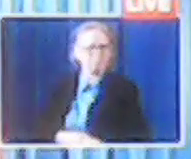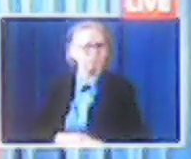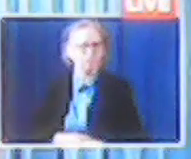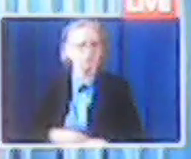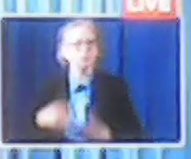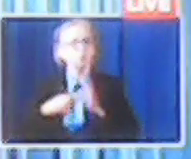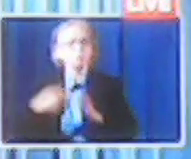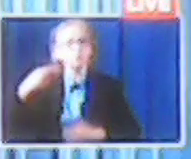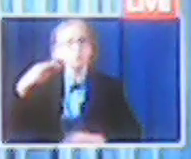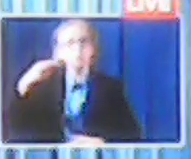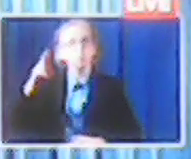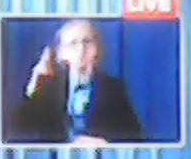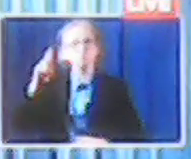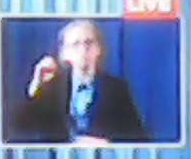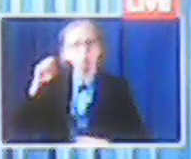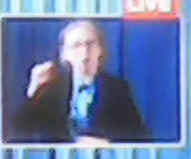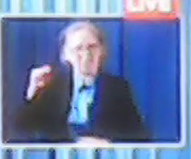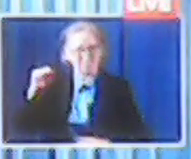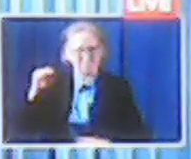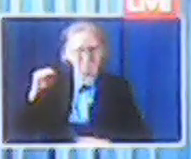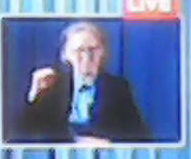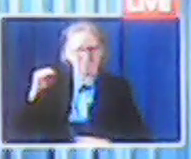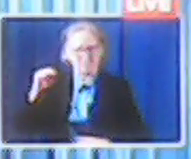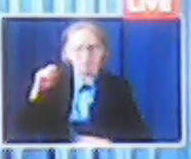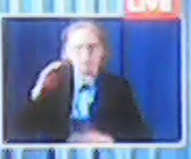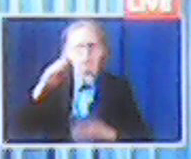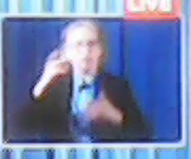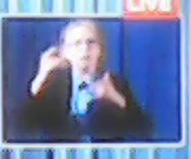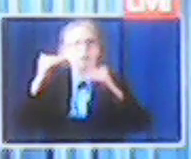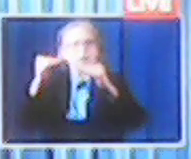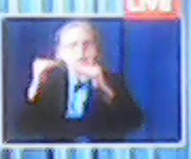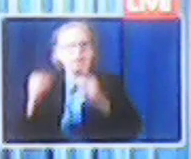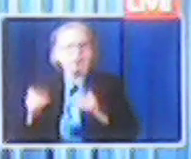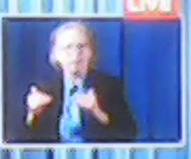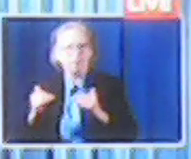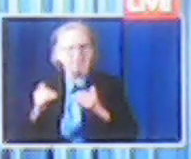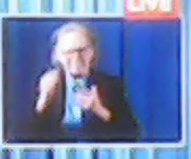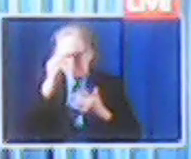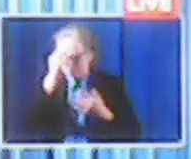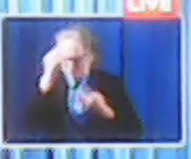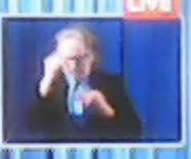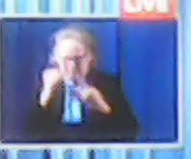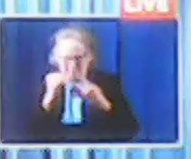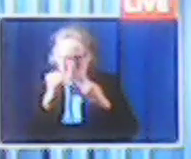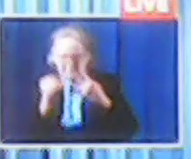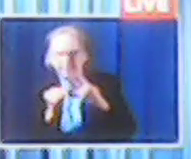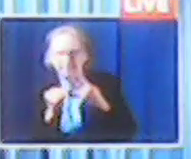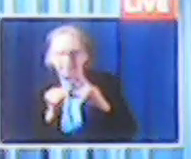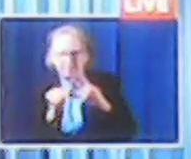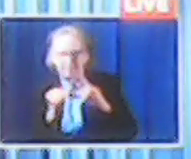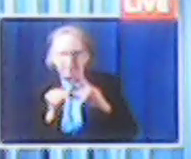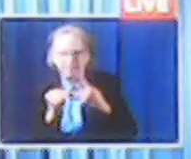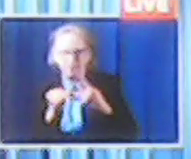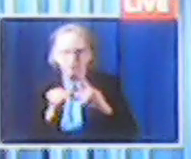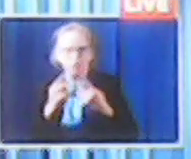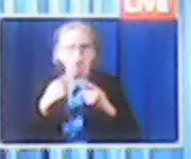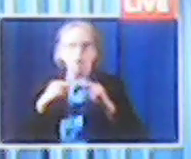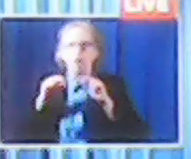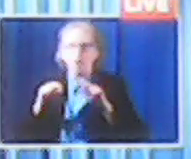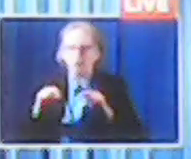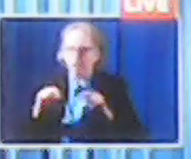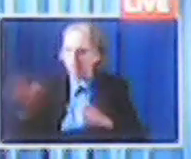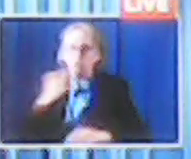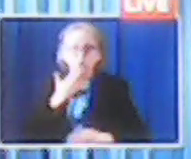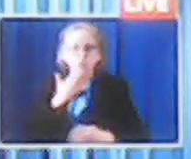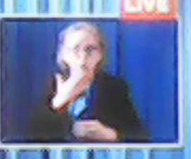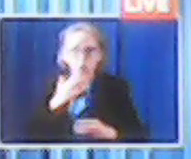that. We're trying to have these great conversations on what we're learning, talking with the sports organizations from around the state. That's